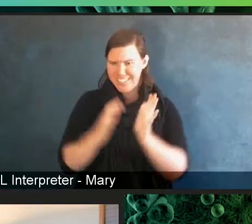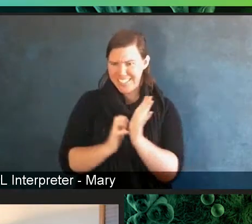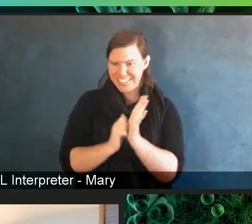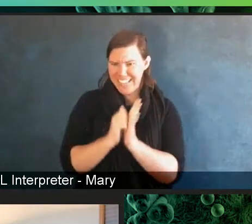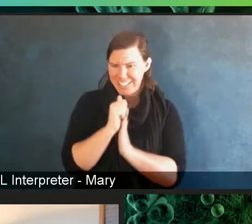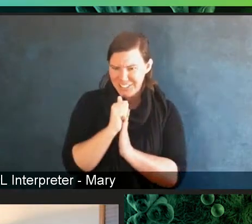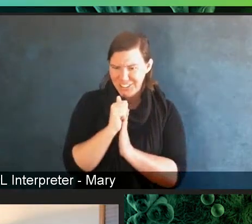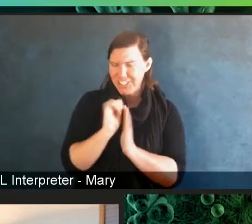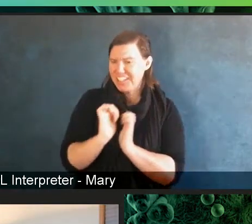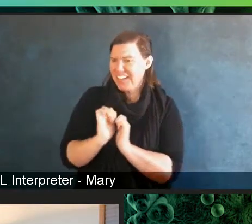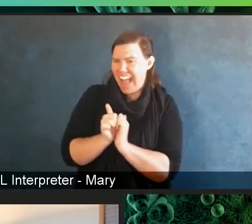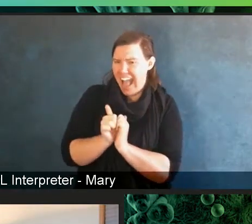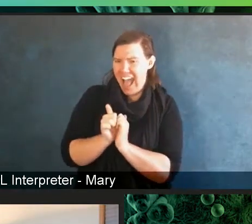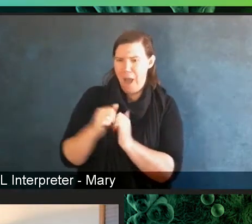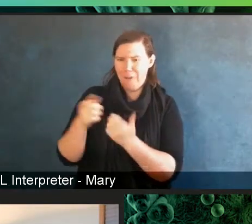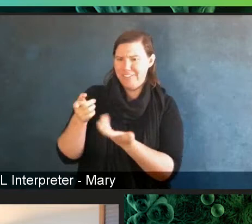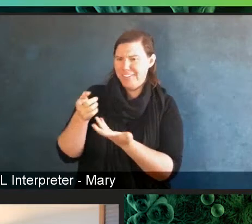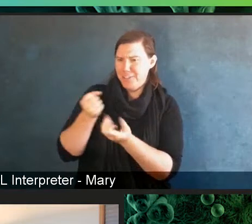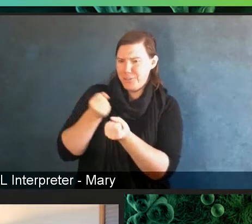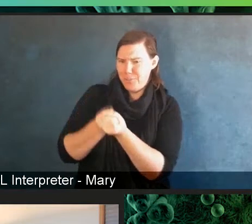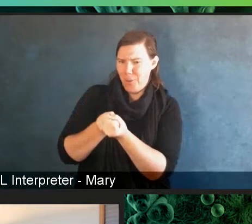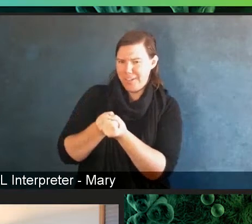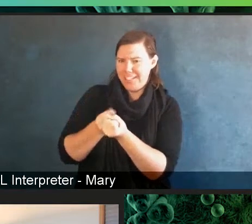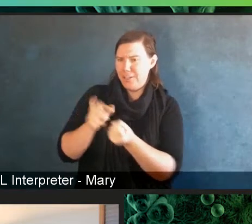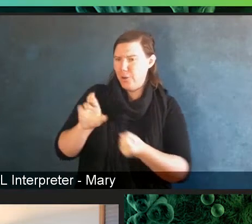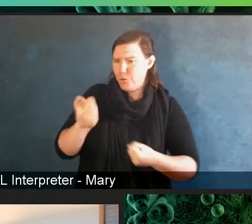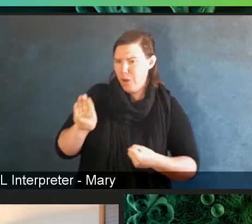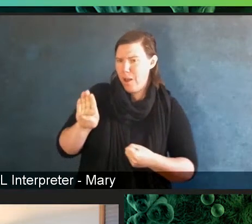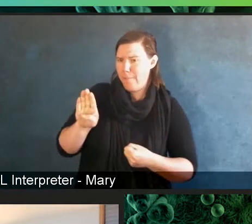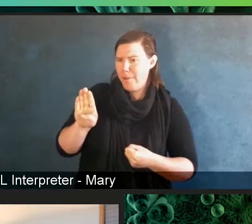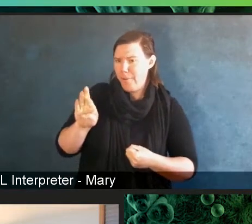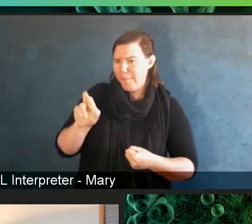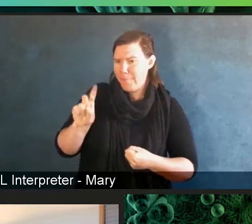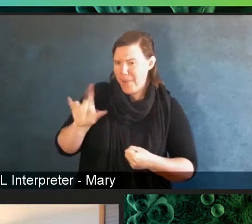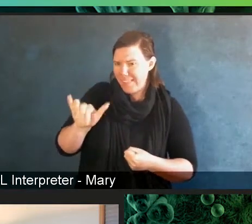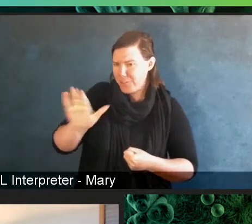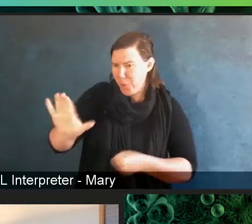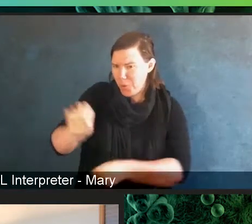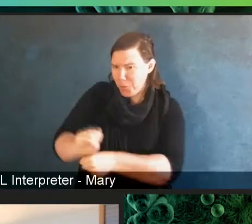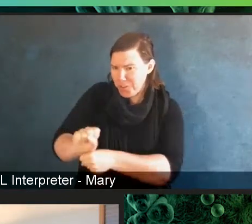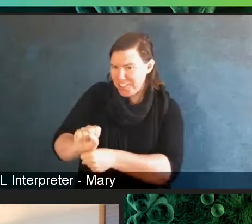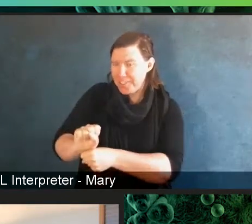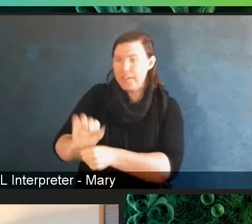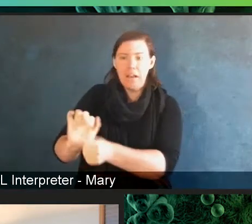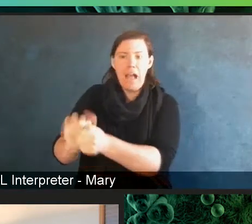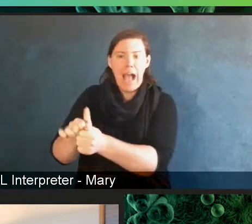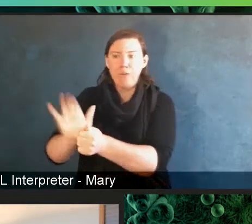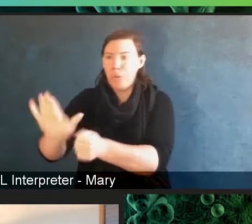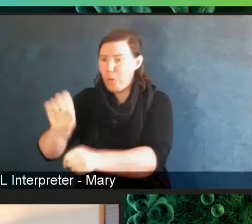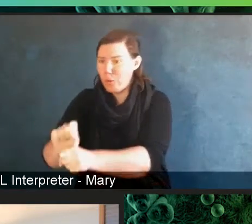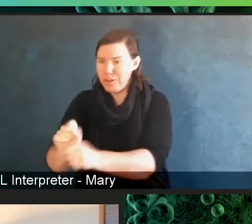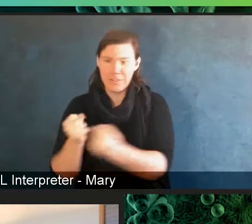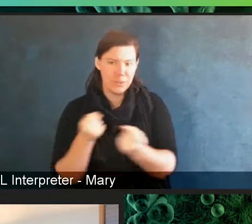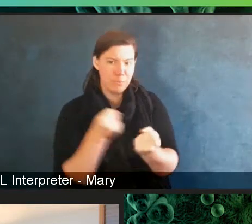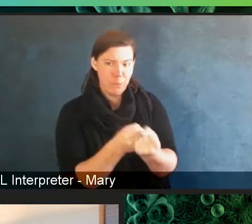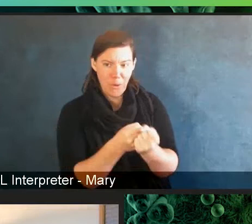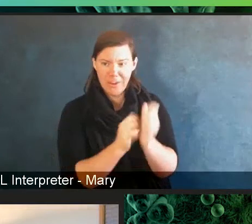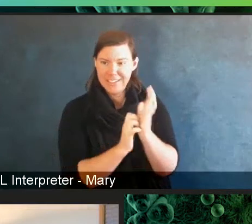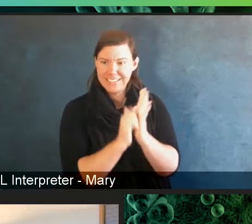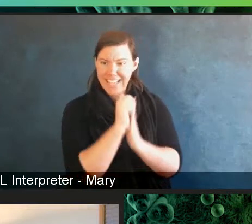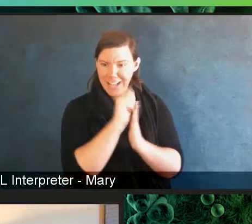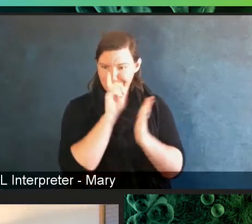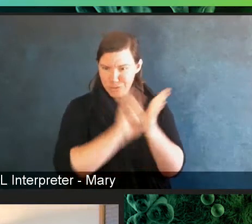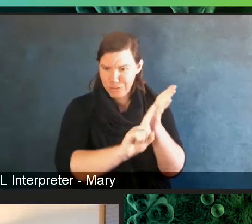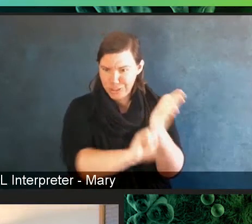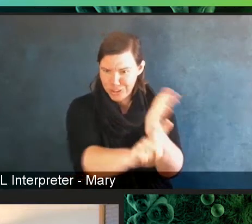research. How is supporting Rob Bradley going to support cancer research? It's a great question. And to answer that question, in some sense,